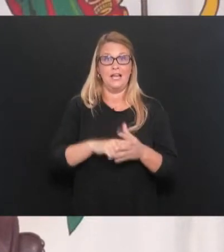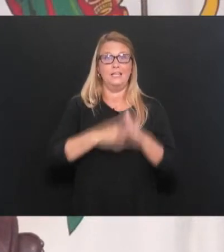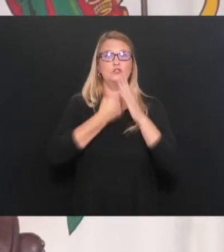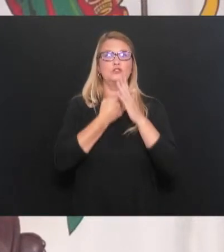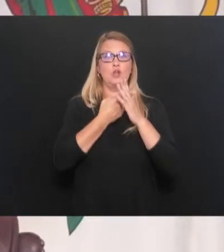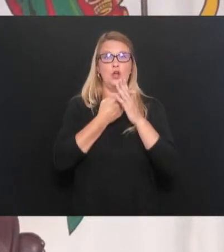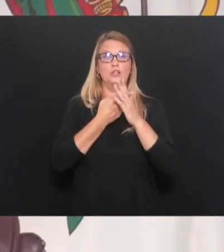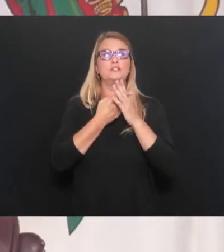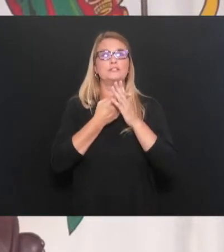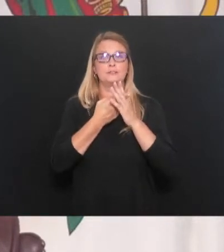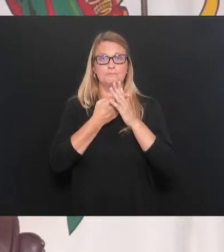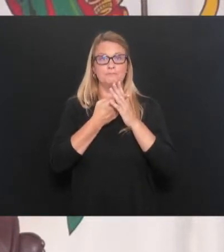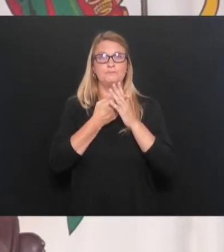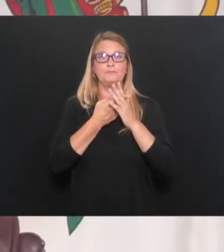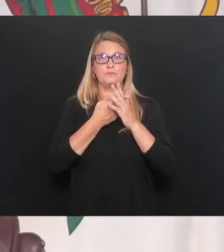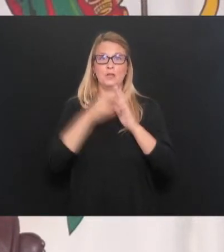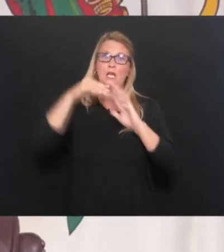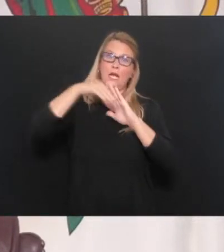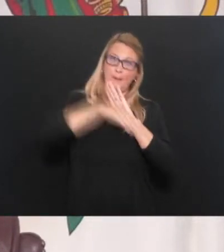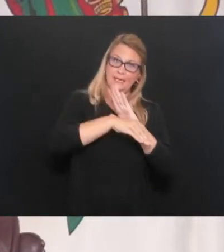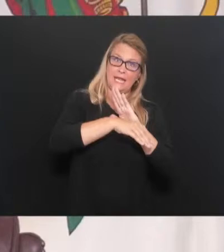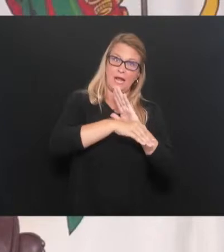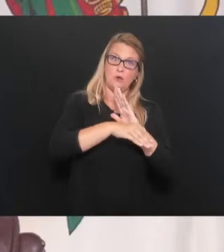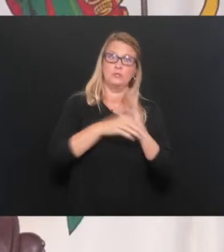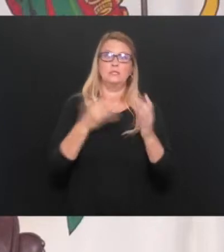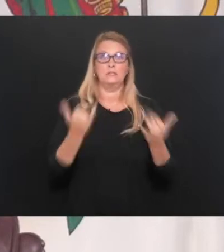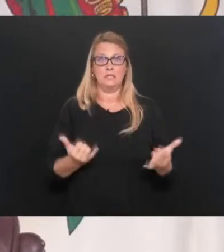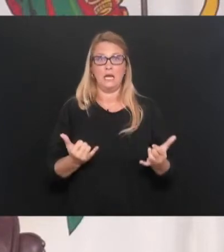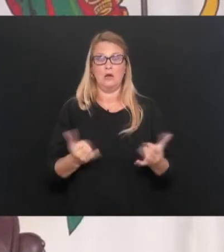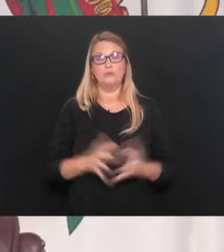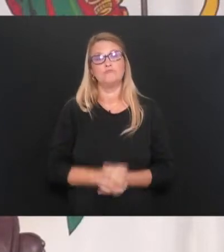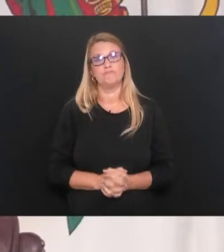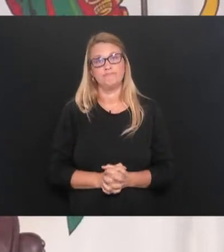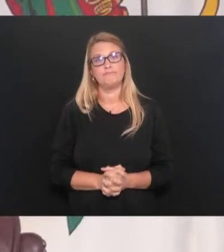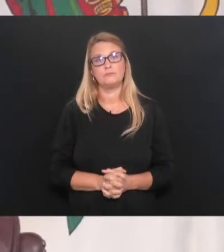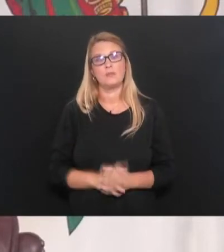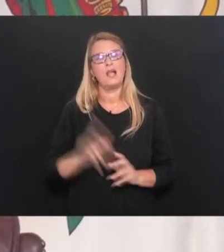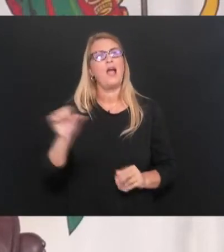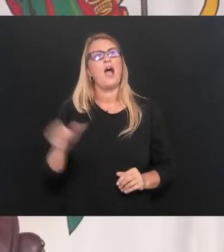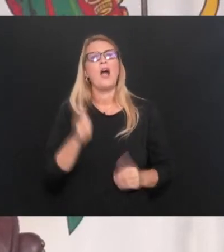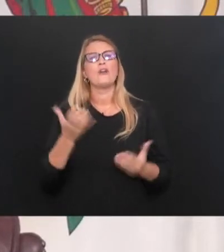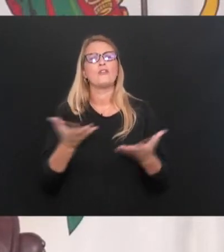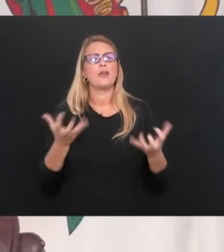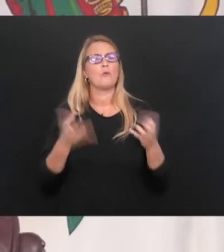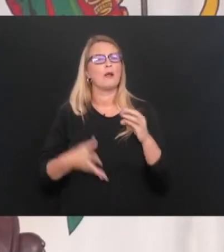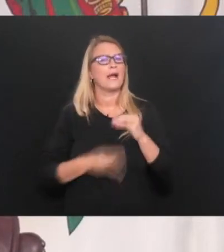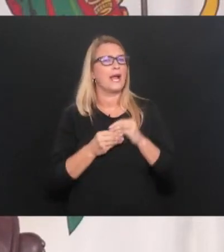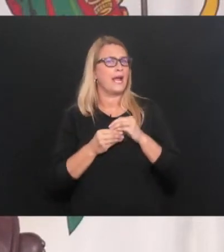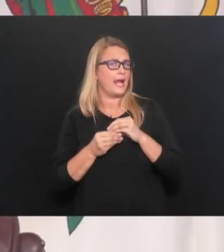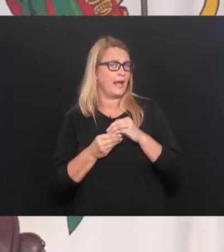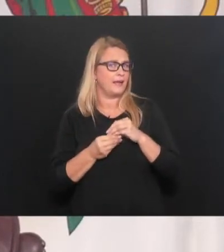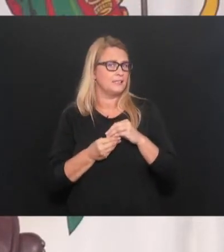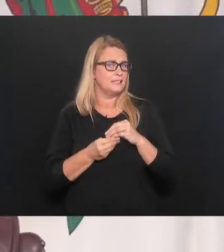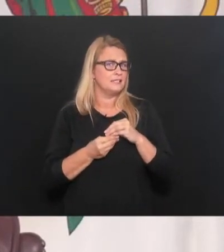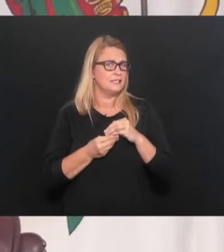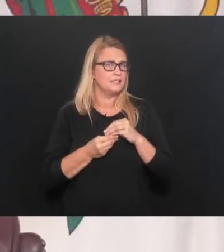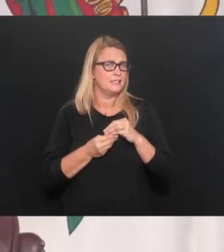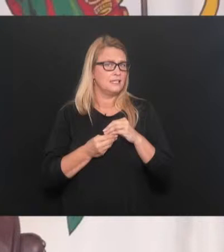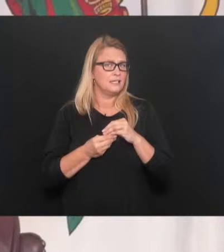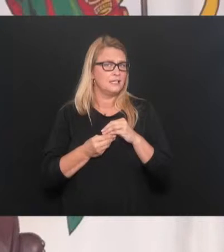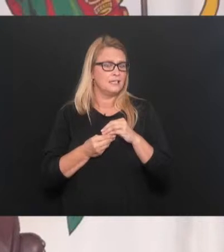heading down the mountain instead of continuing to grow. The only thing I would add, and I just made these notes just a second ago,